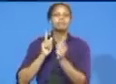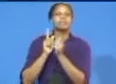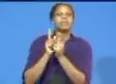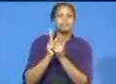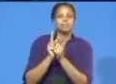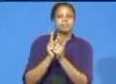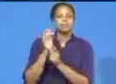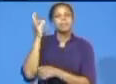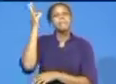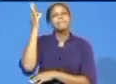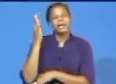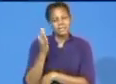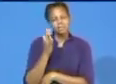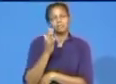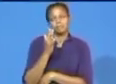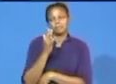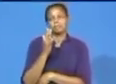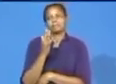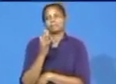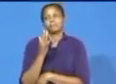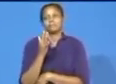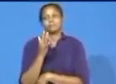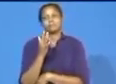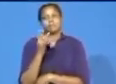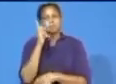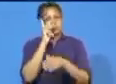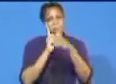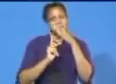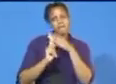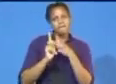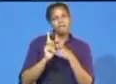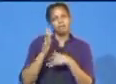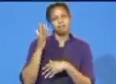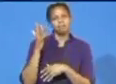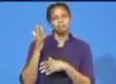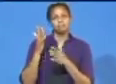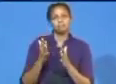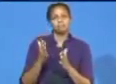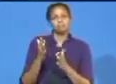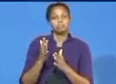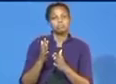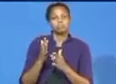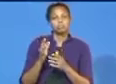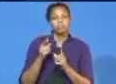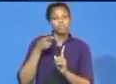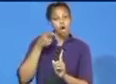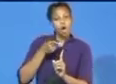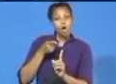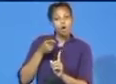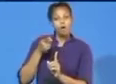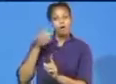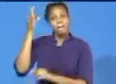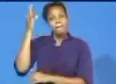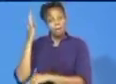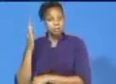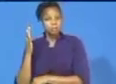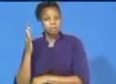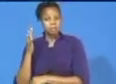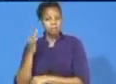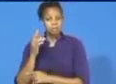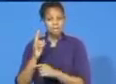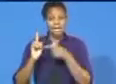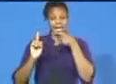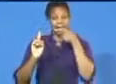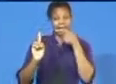my pastor. The prophet was her pastor. It's her spiritual